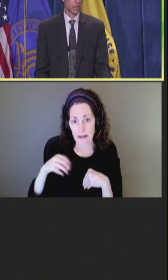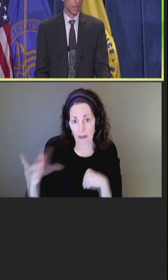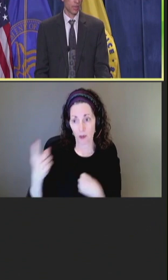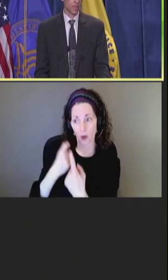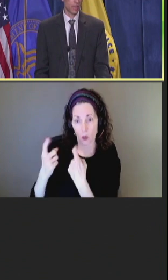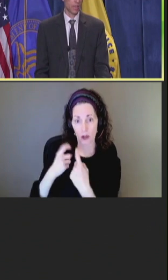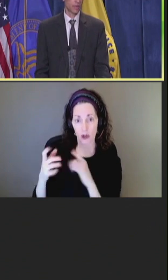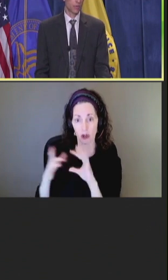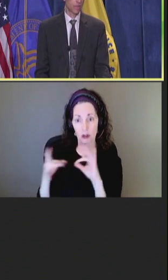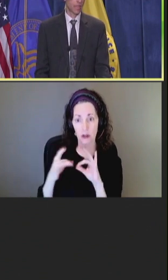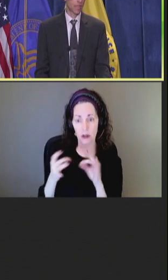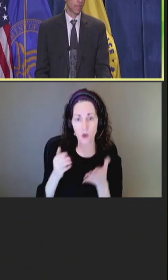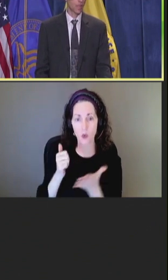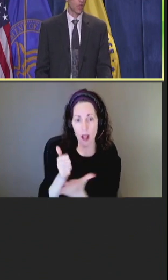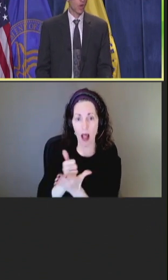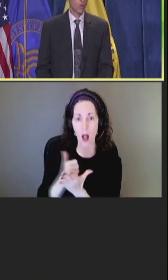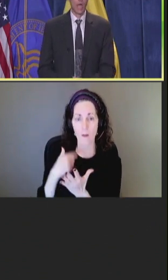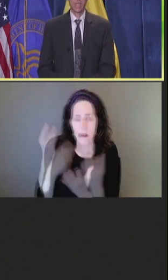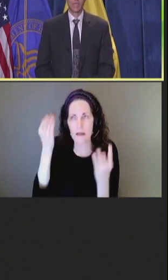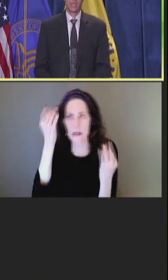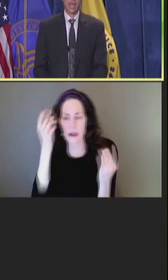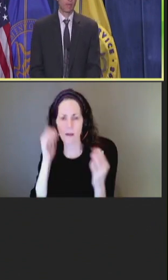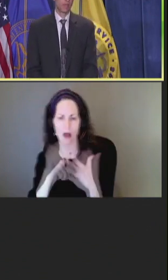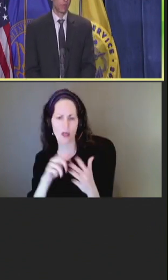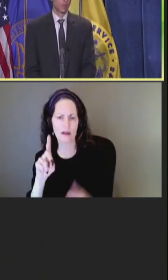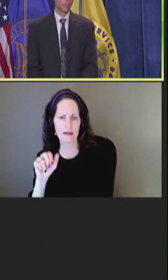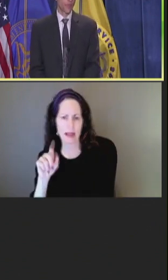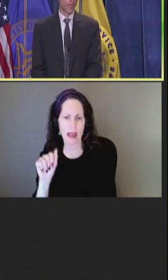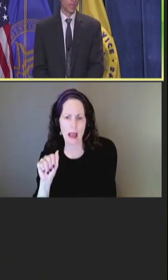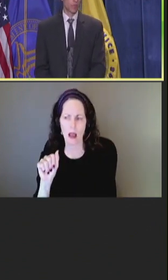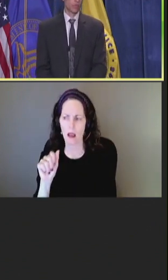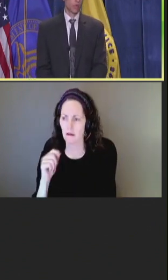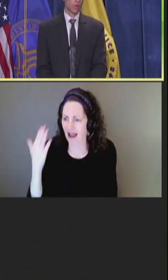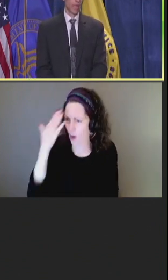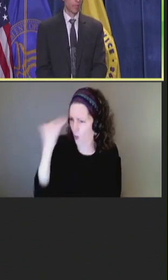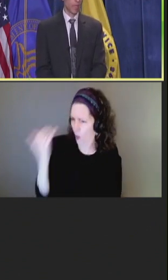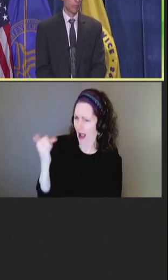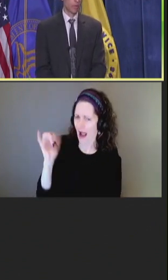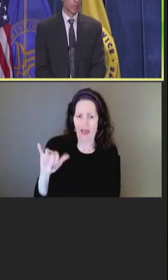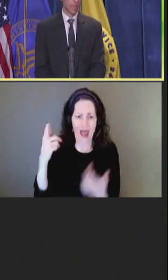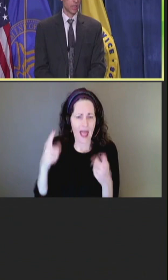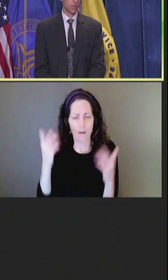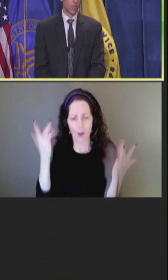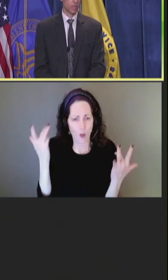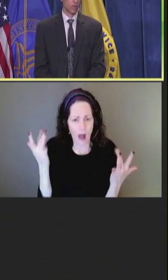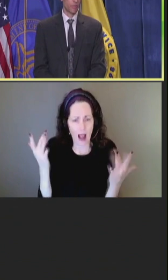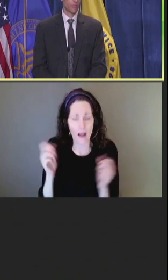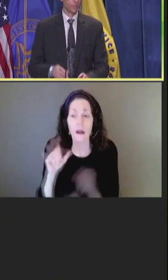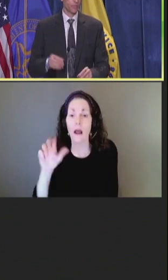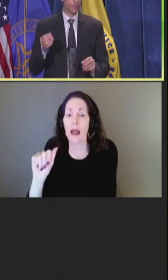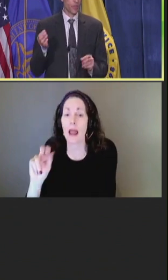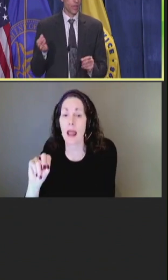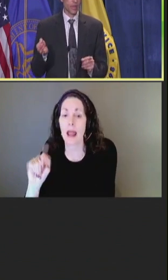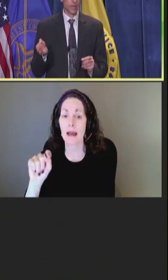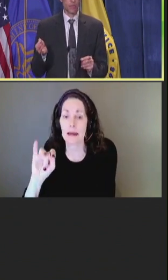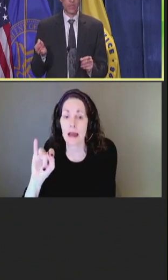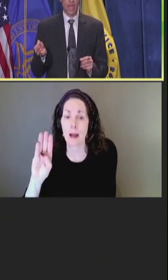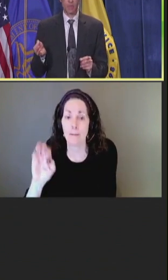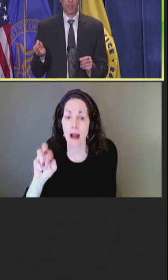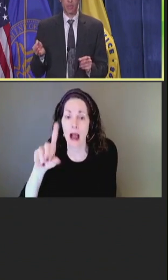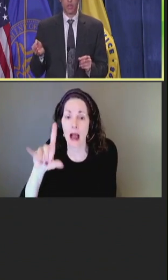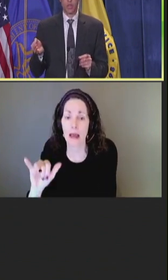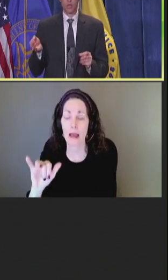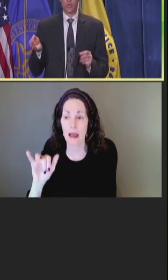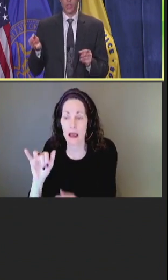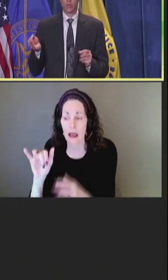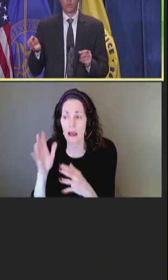in helping us think through these data. Why is this happening? Well, I said before that antibody presentation is regional, and I think what's